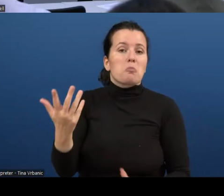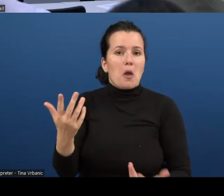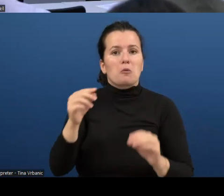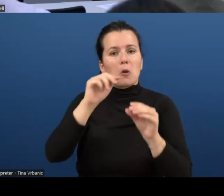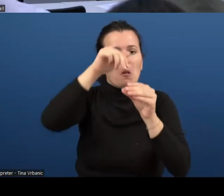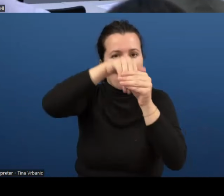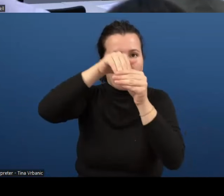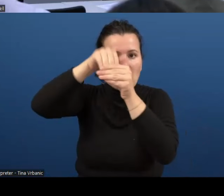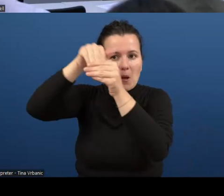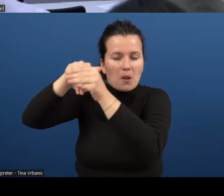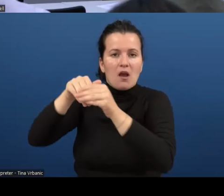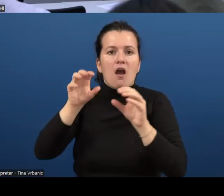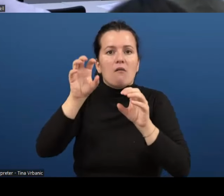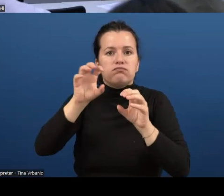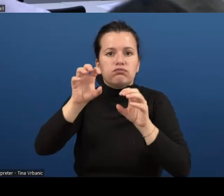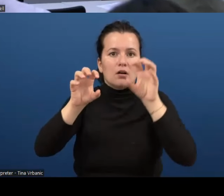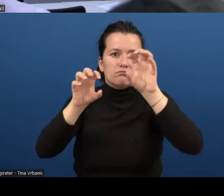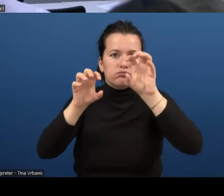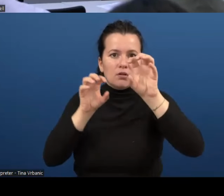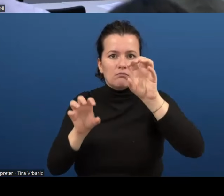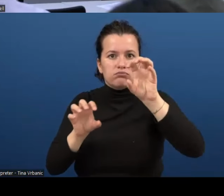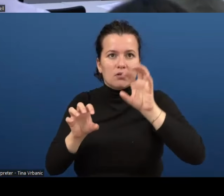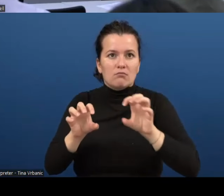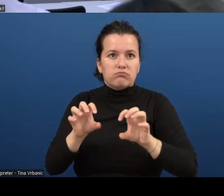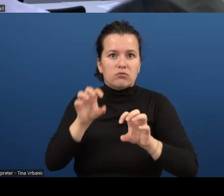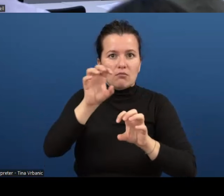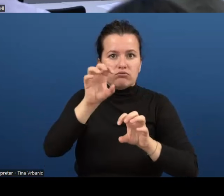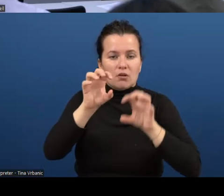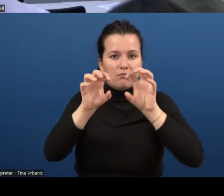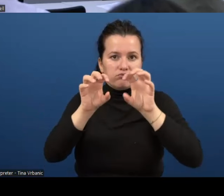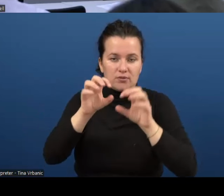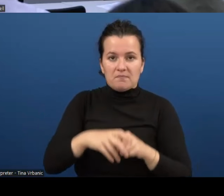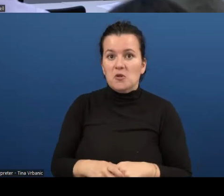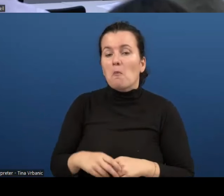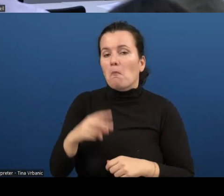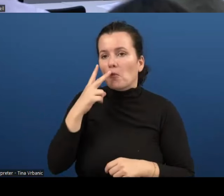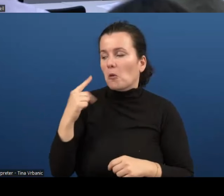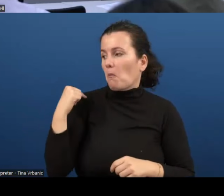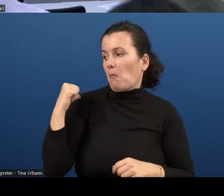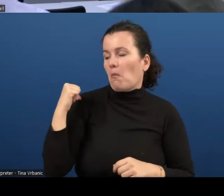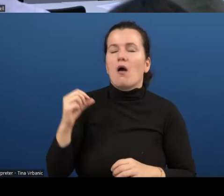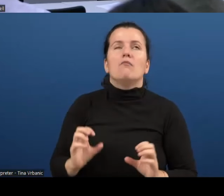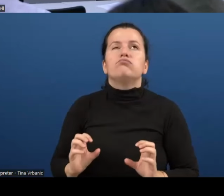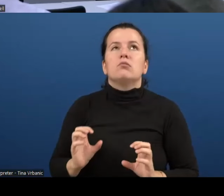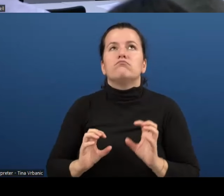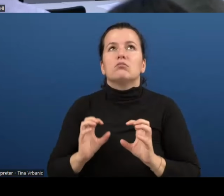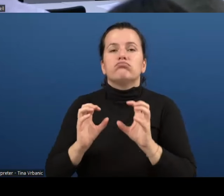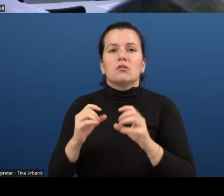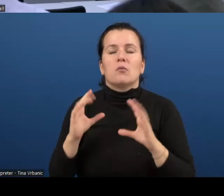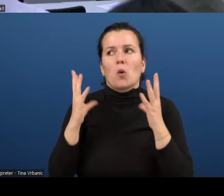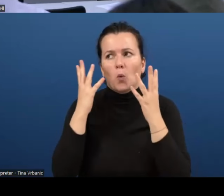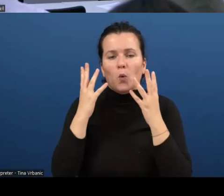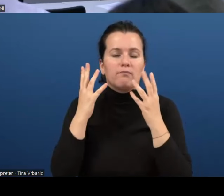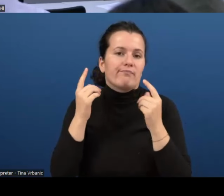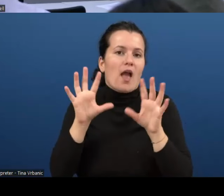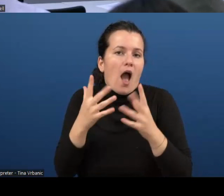different locations, so we did some experiments with that. And well, I give you some examples of things we